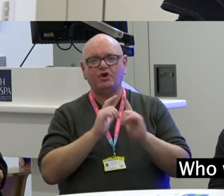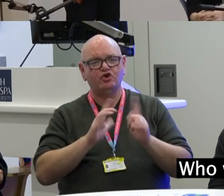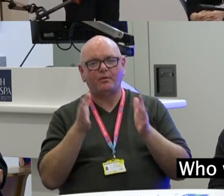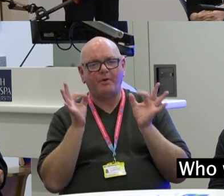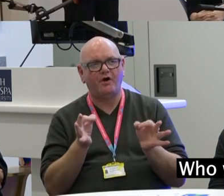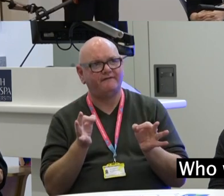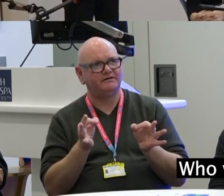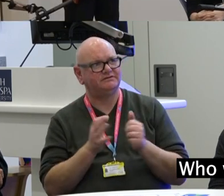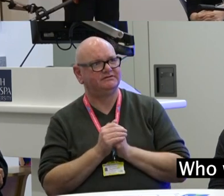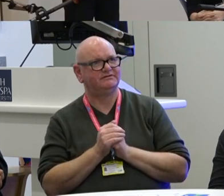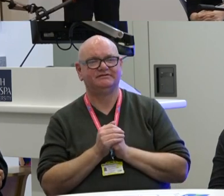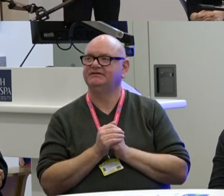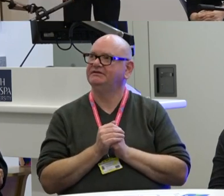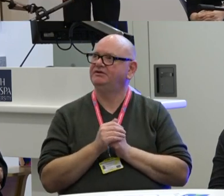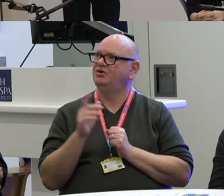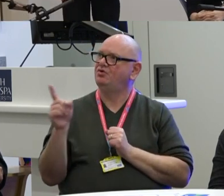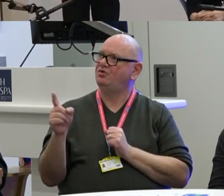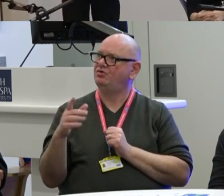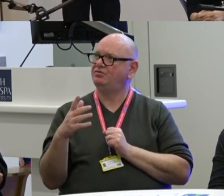that one?